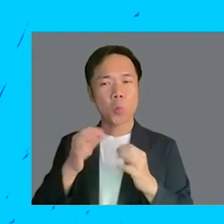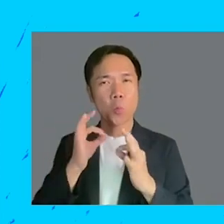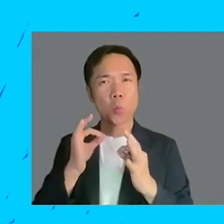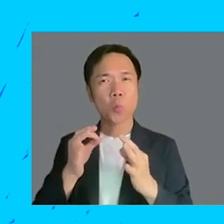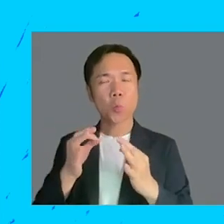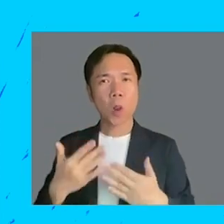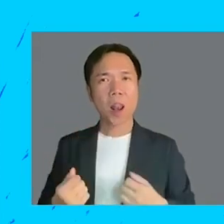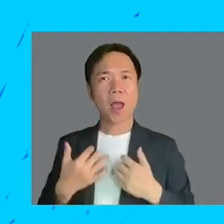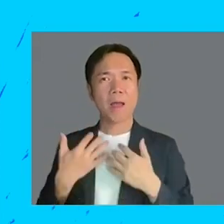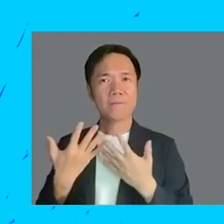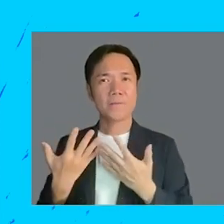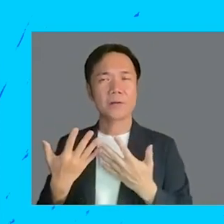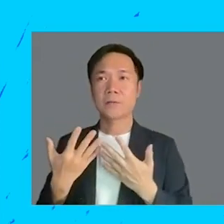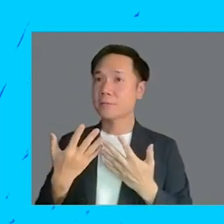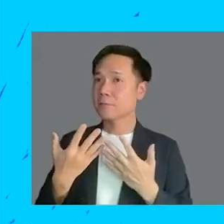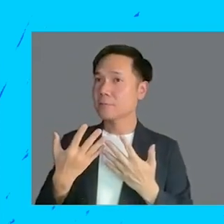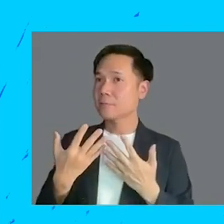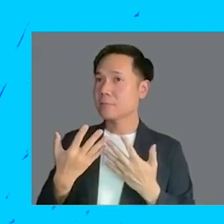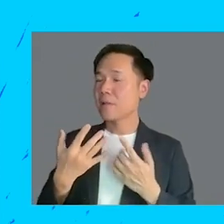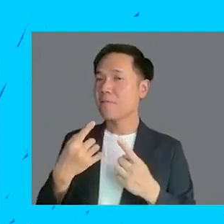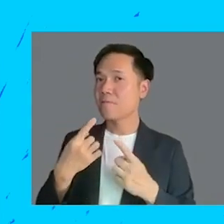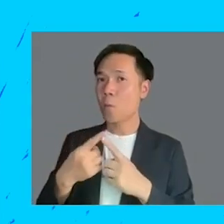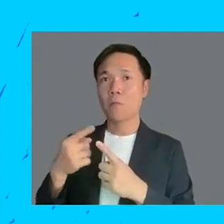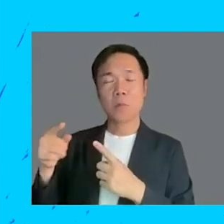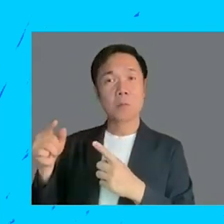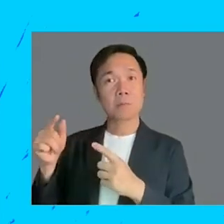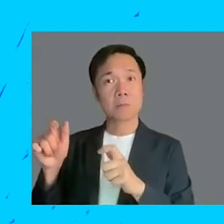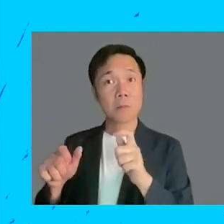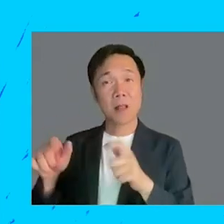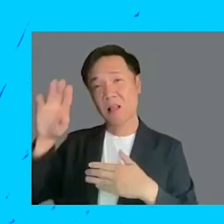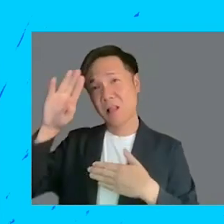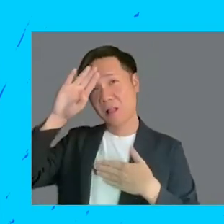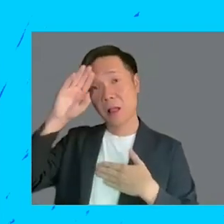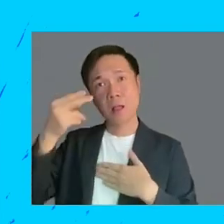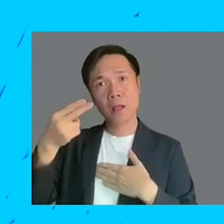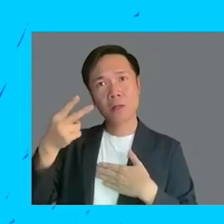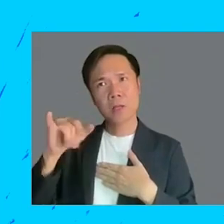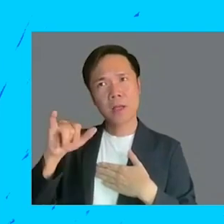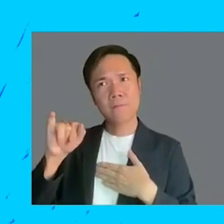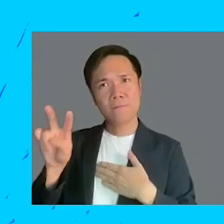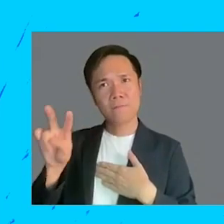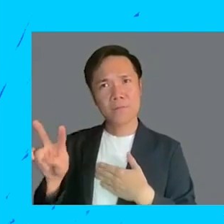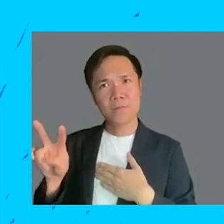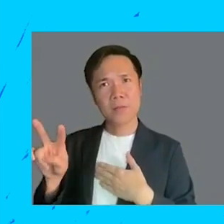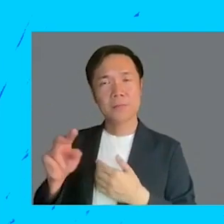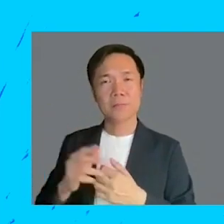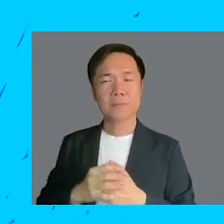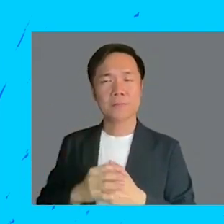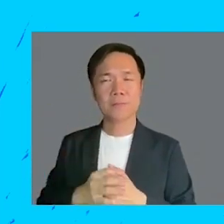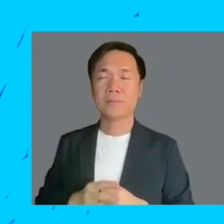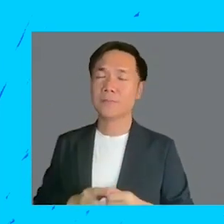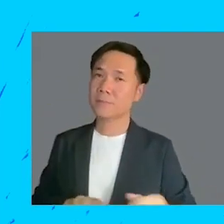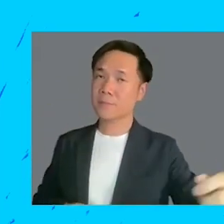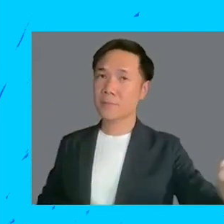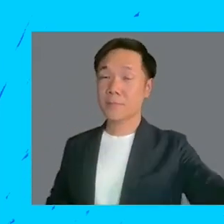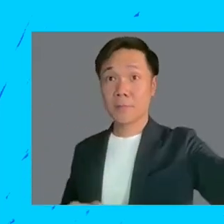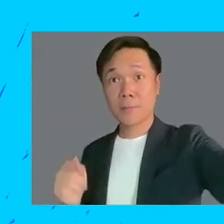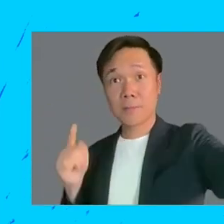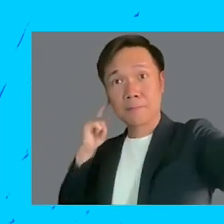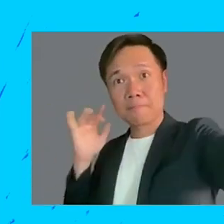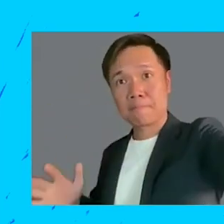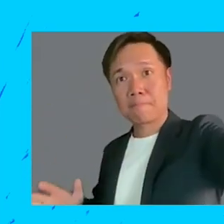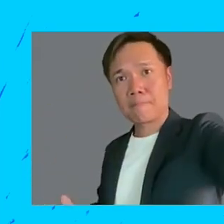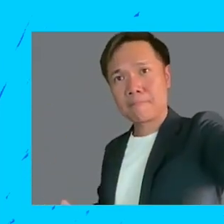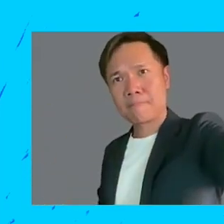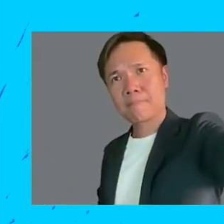and non-discriminatory holistic services. A recent observation in my work is increasing cases of organ failure,